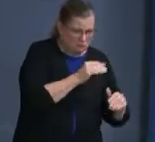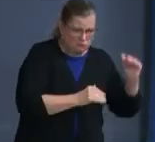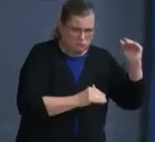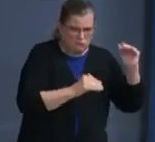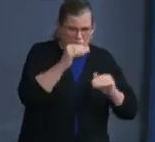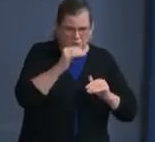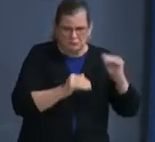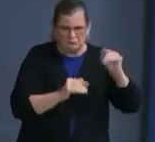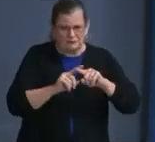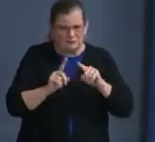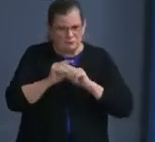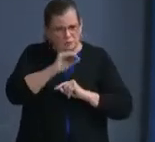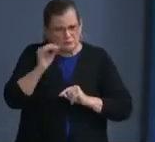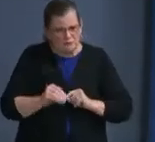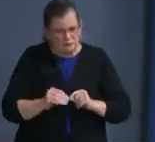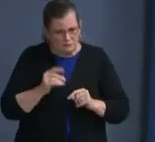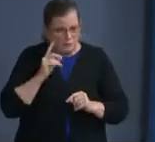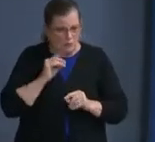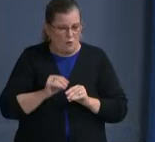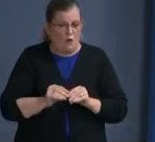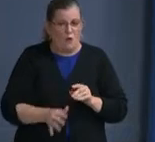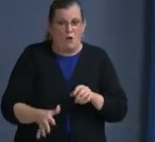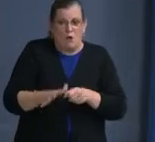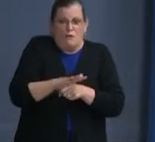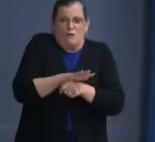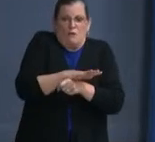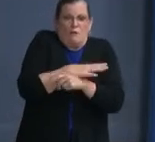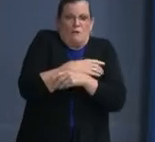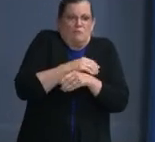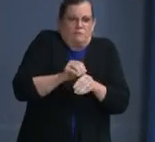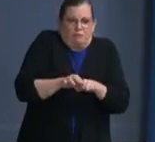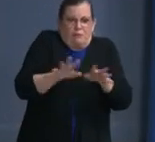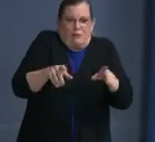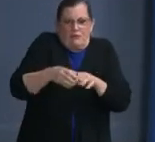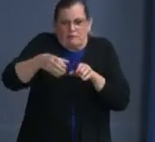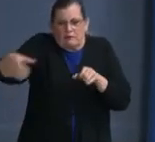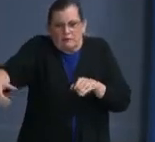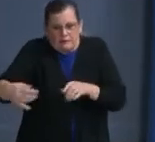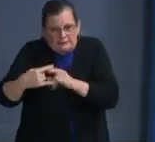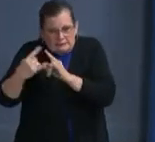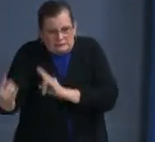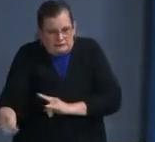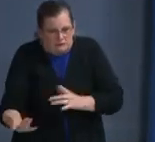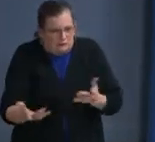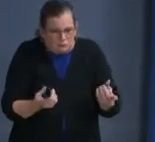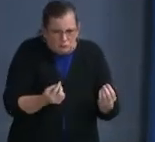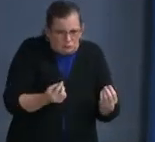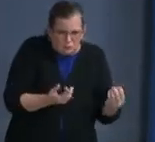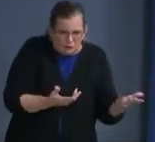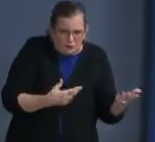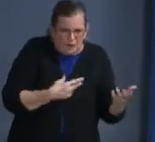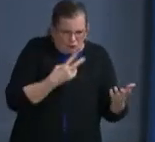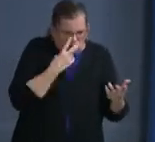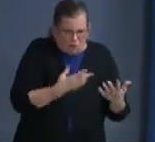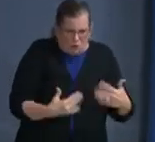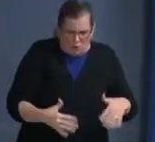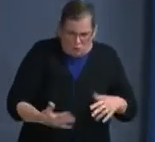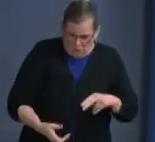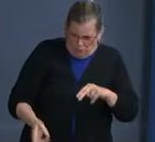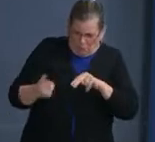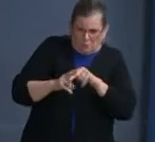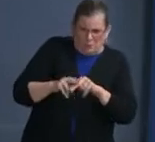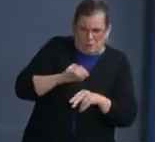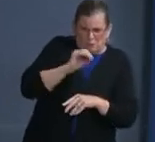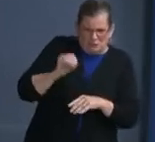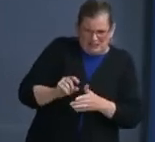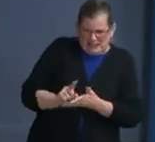the overflow at the convention center to be activated? Because Sure. we saw us go up to 90% capacity last